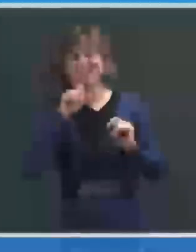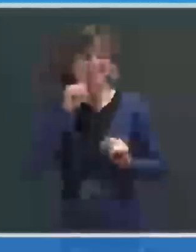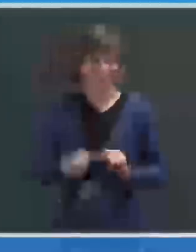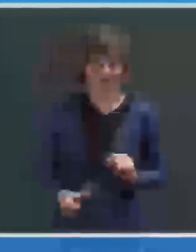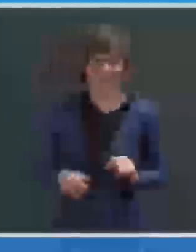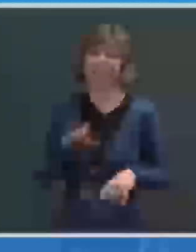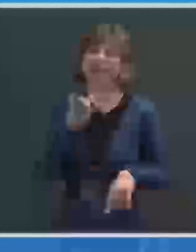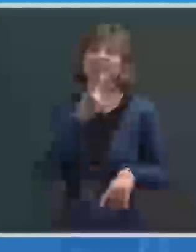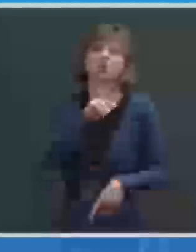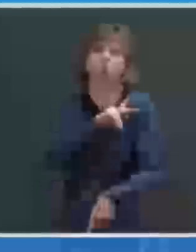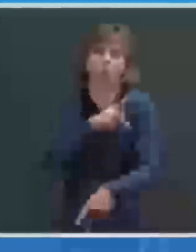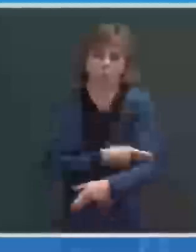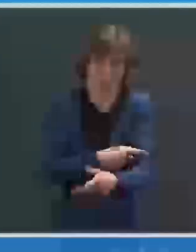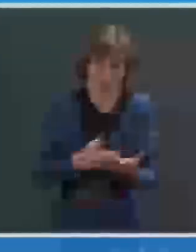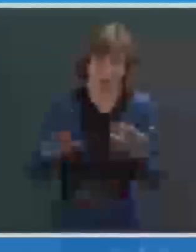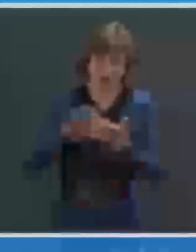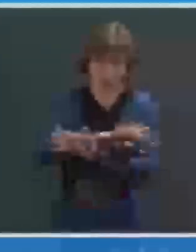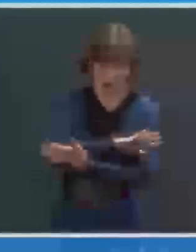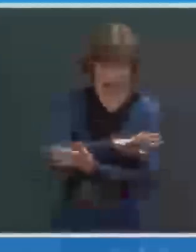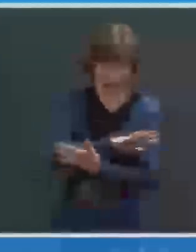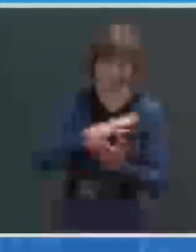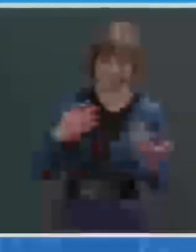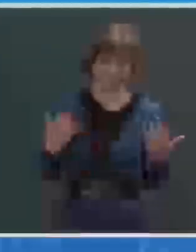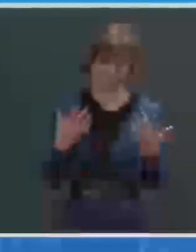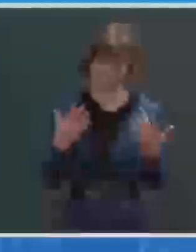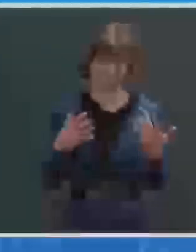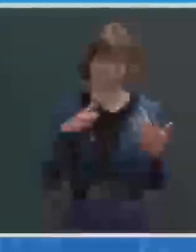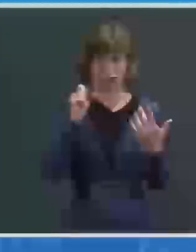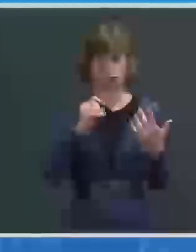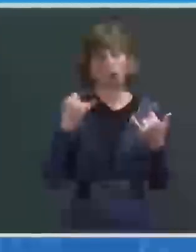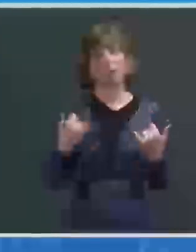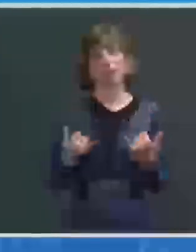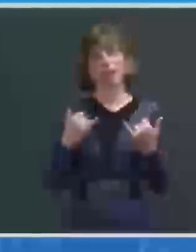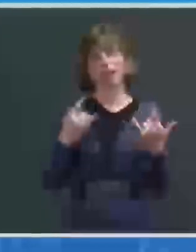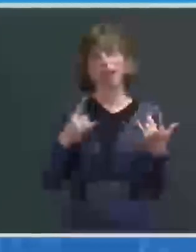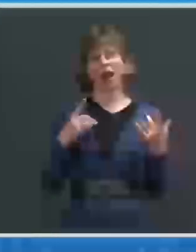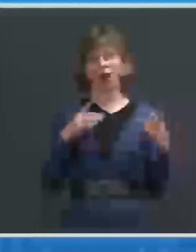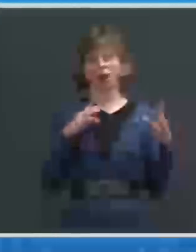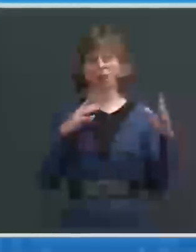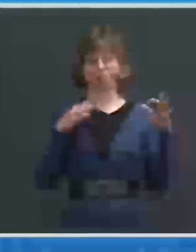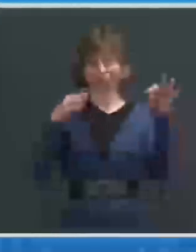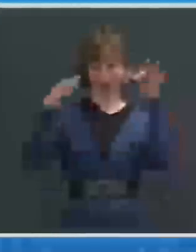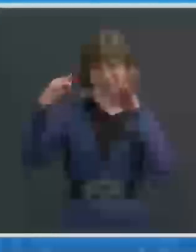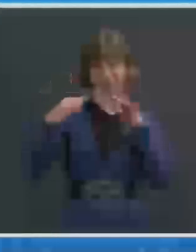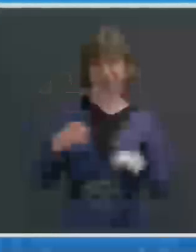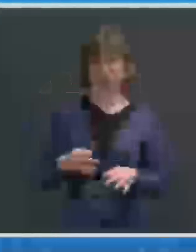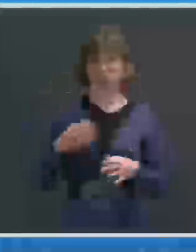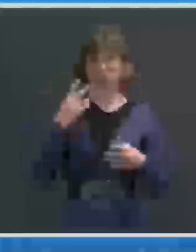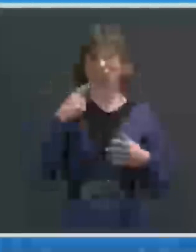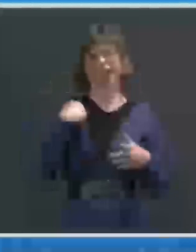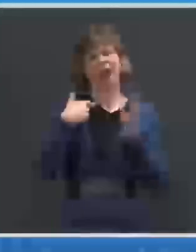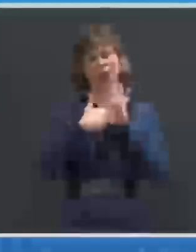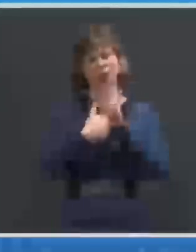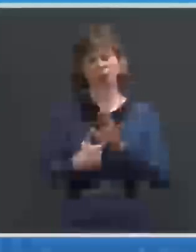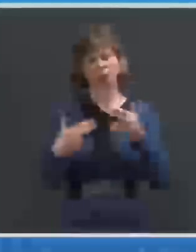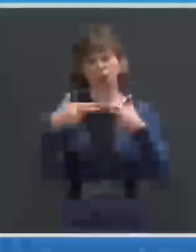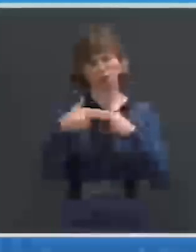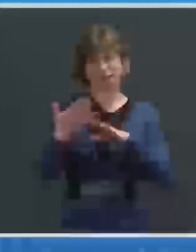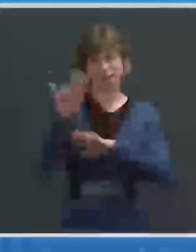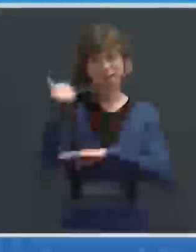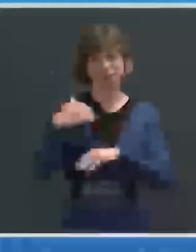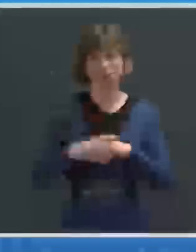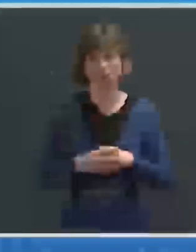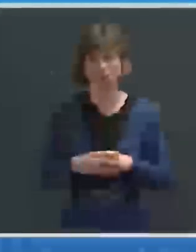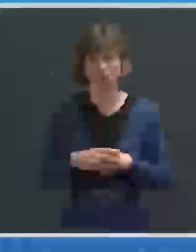Next slide. And so, just to put everything into perspective, we've shown this slide before. We now